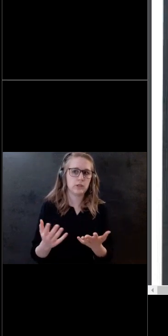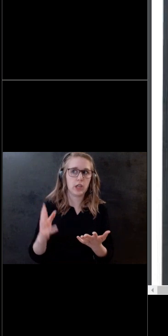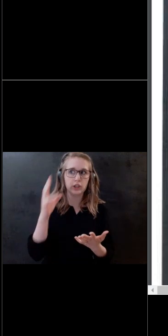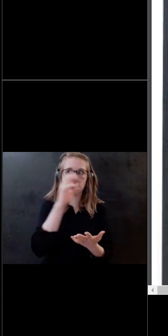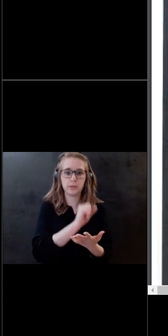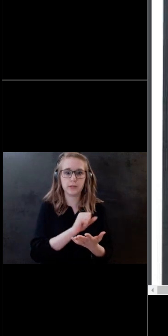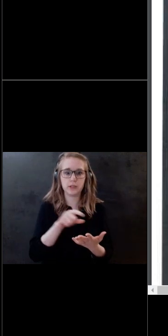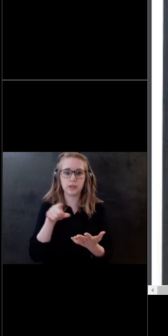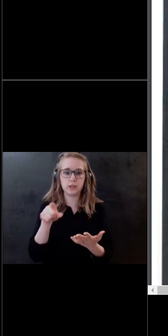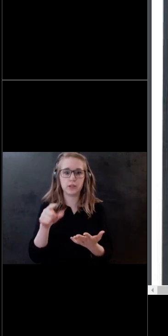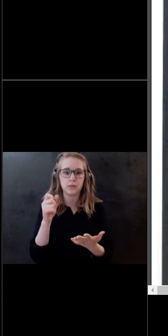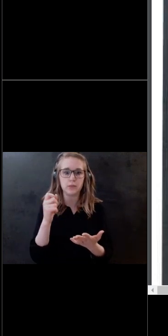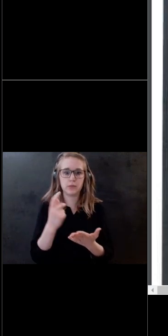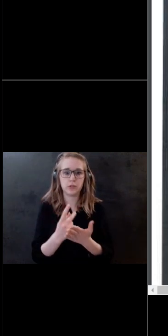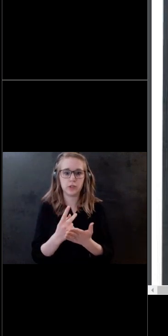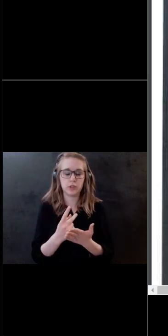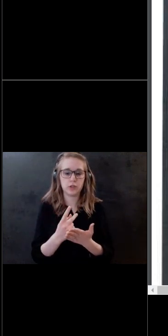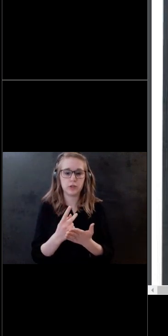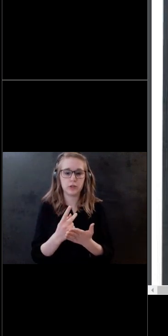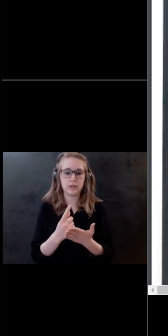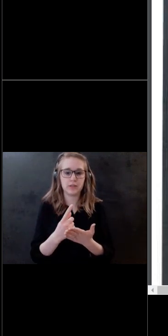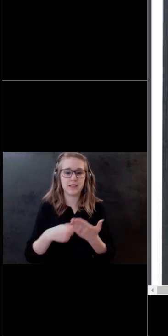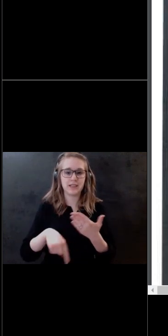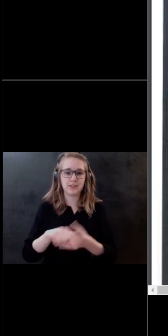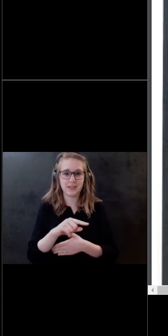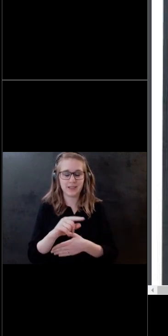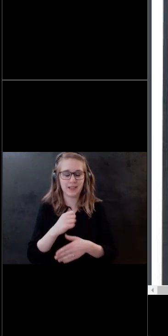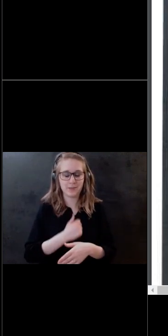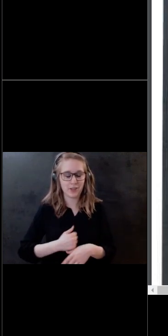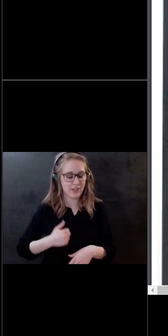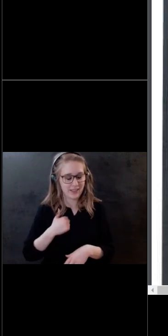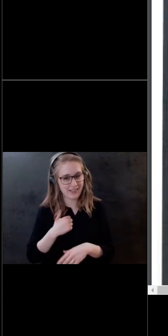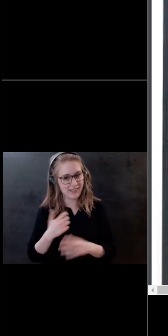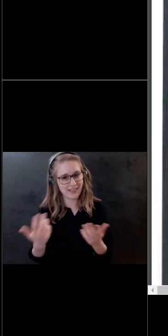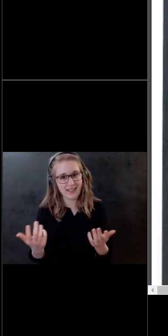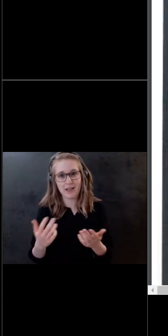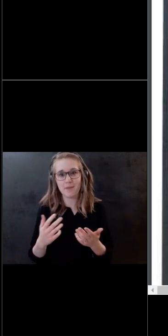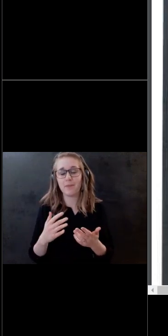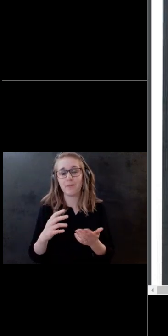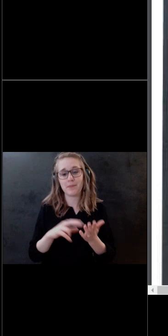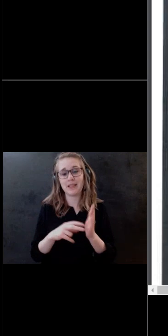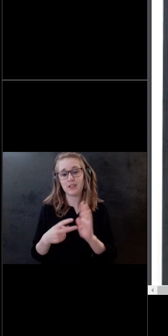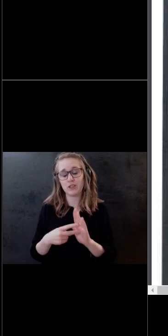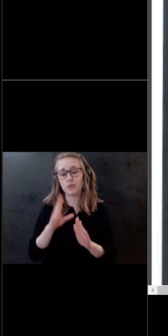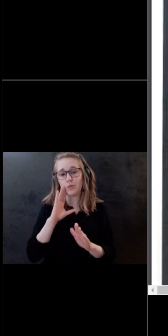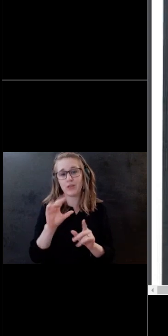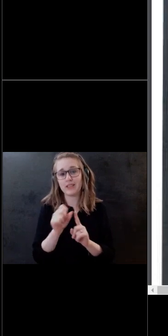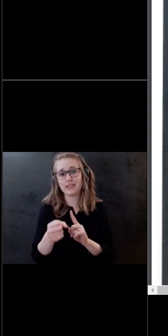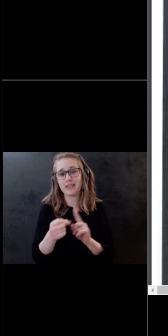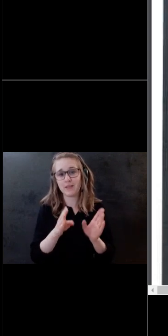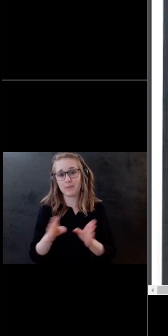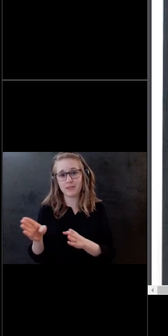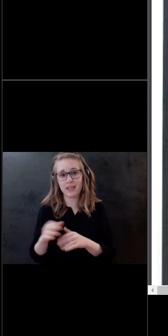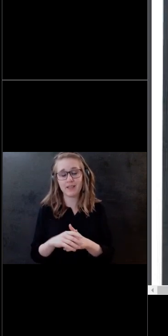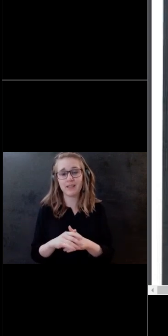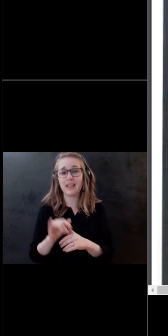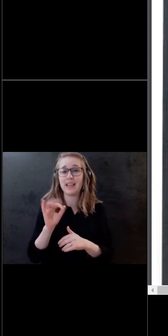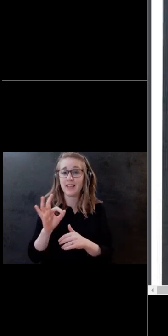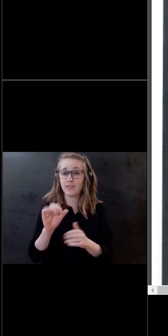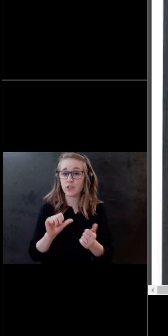I apologize again for this, assuming that you get approved next week, then you're going to have a site plan. And if there's a way